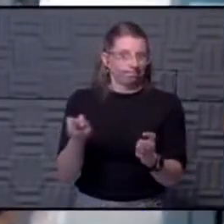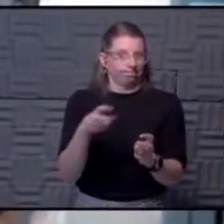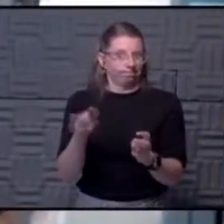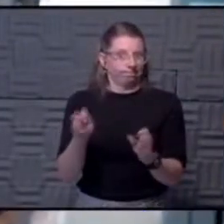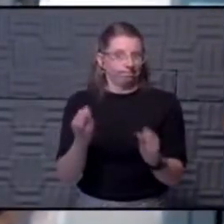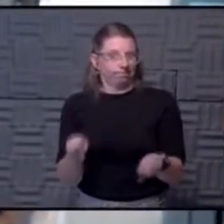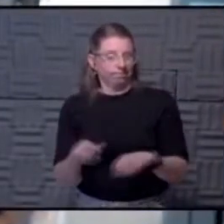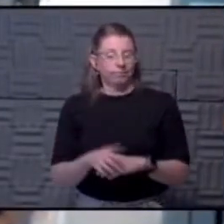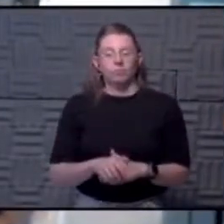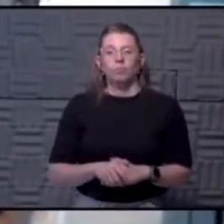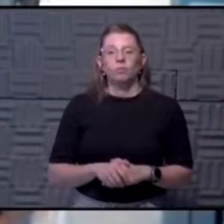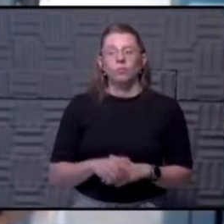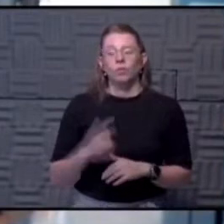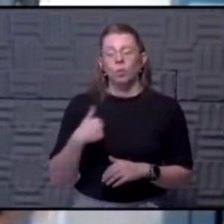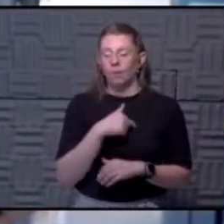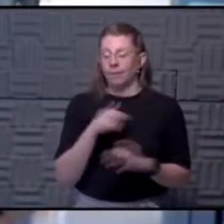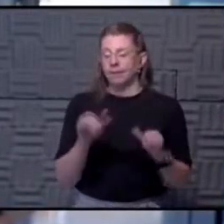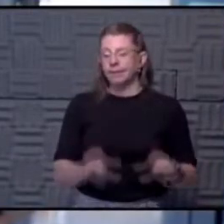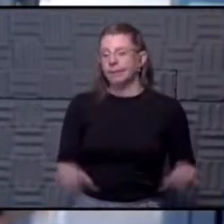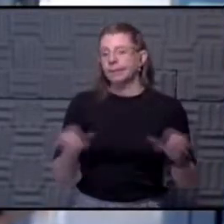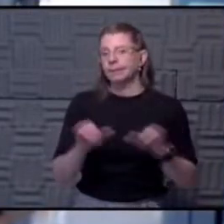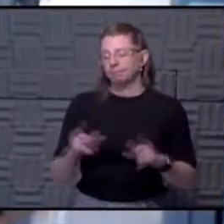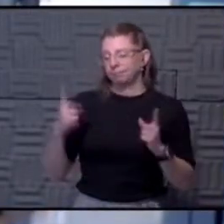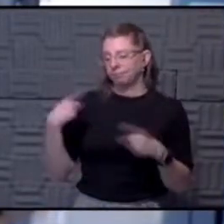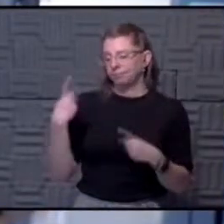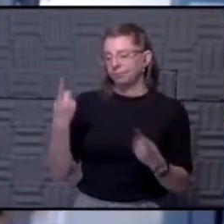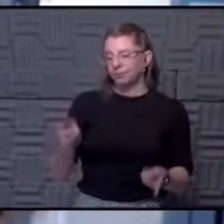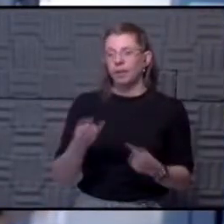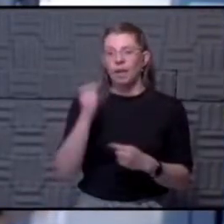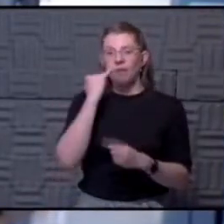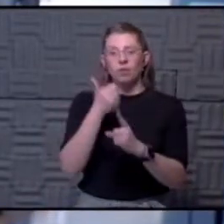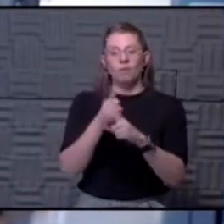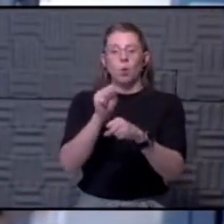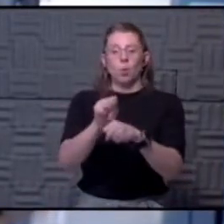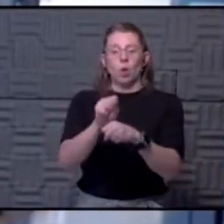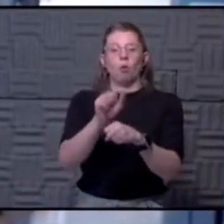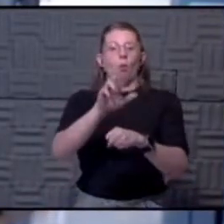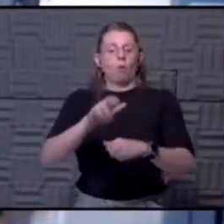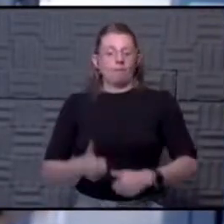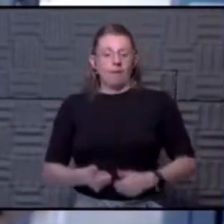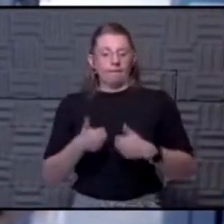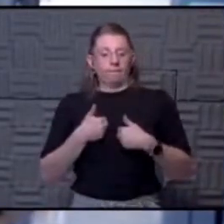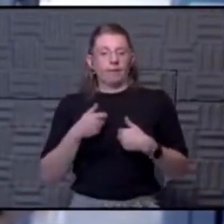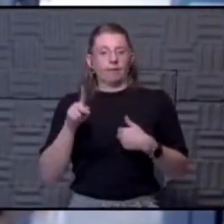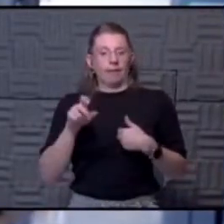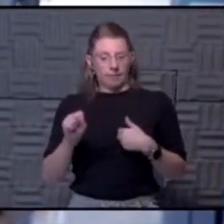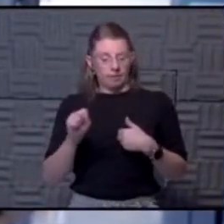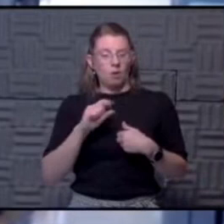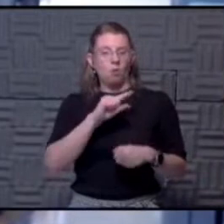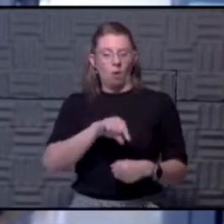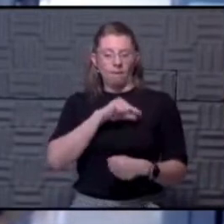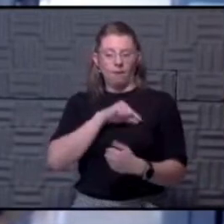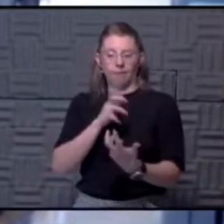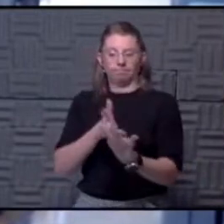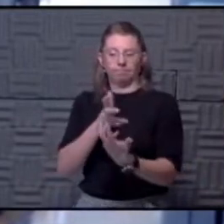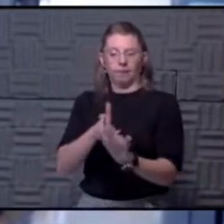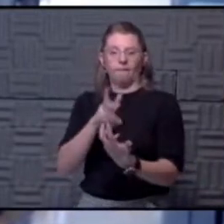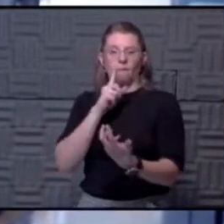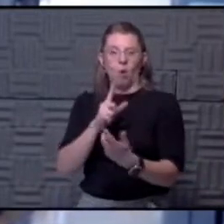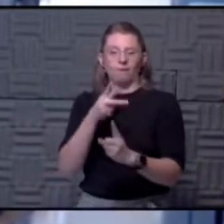Well, we've been very consistent that said if you work or reside in Kansas, can qualify for a vaccine in